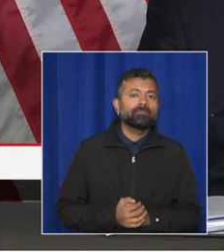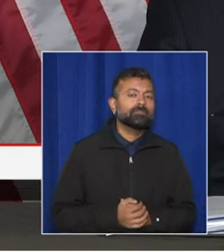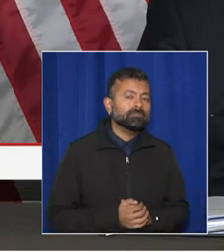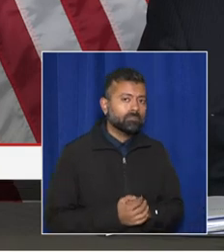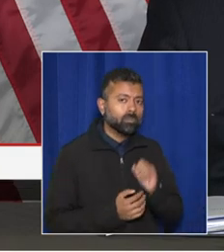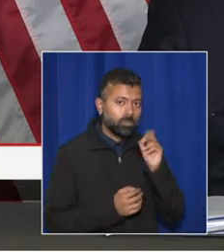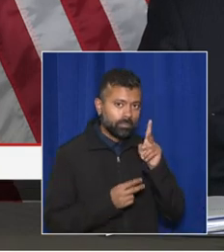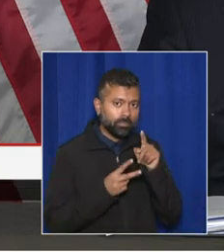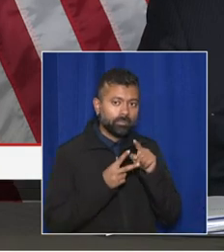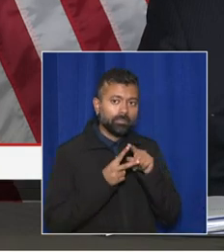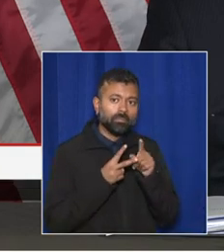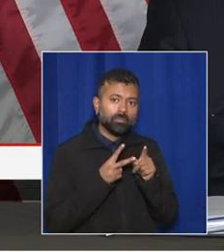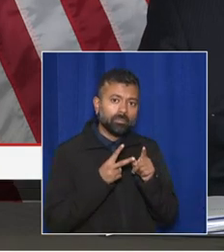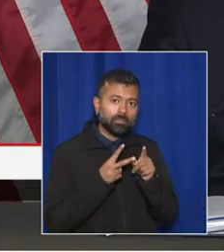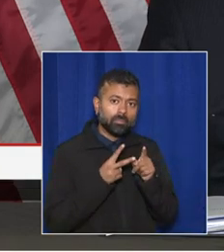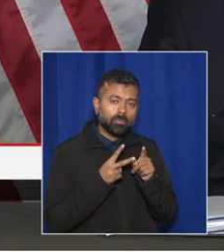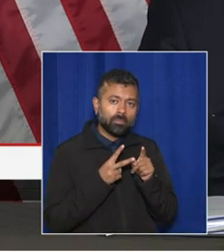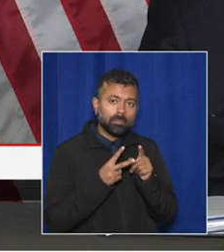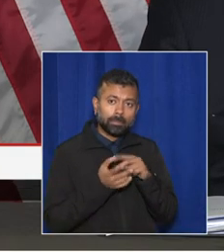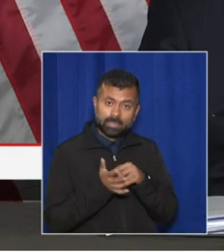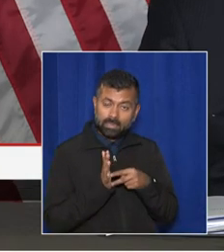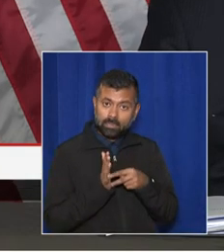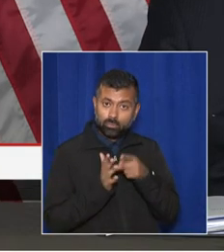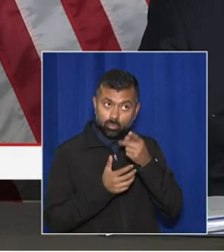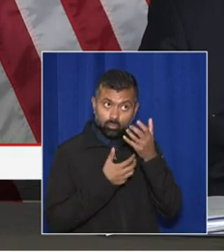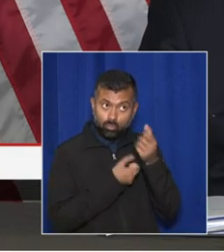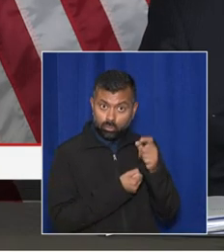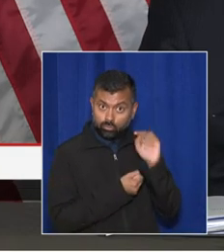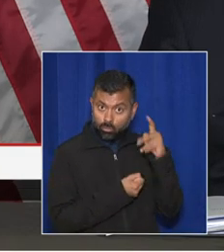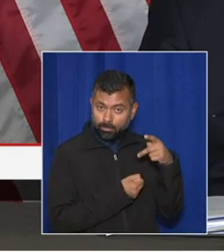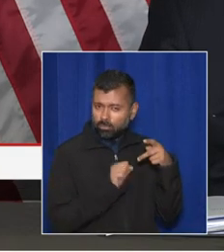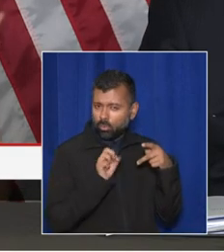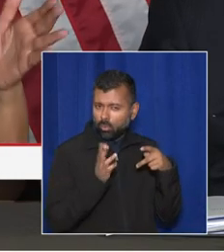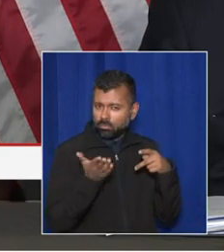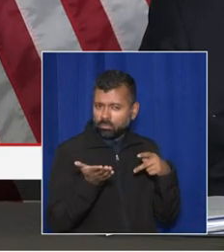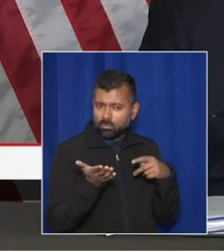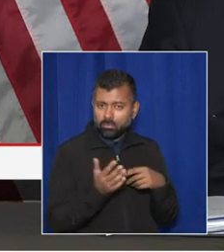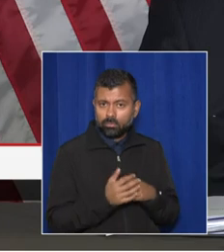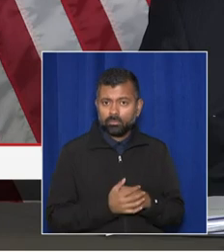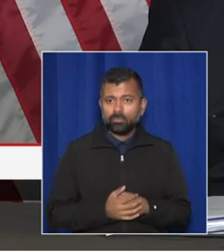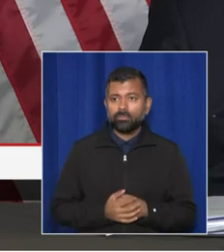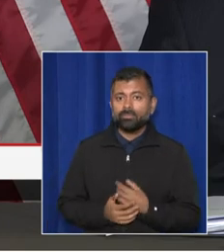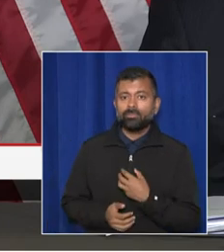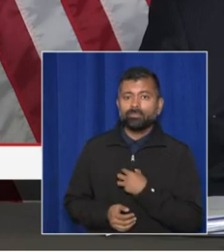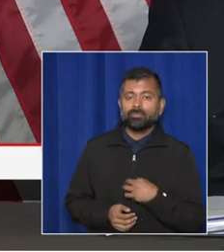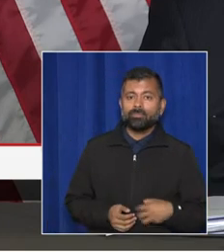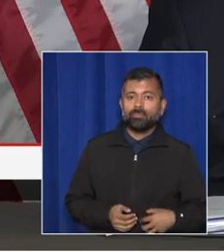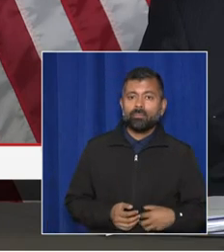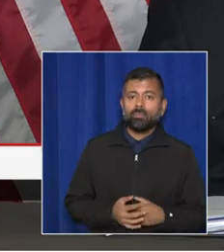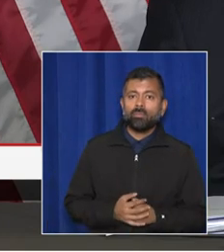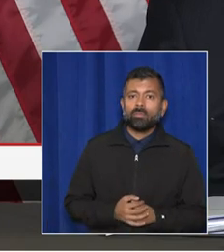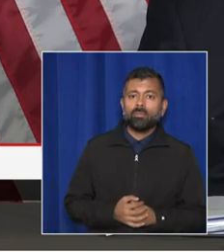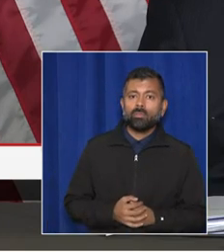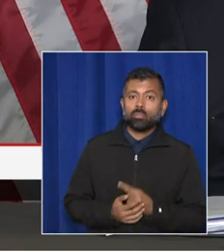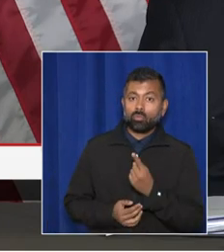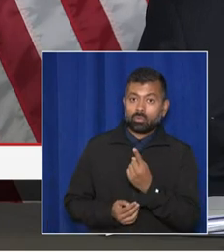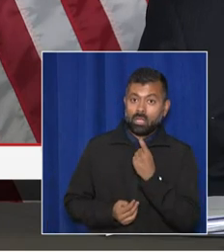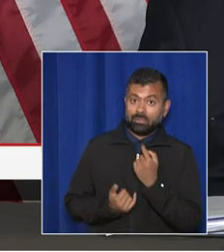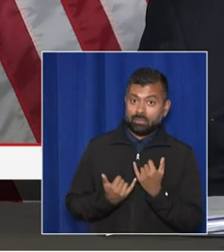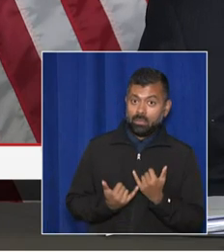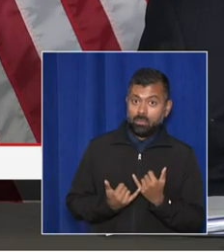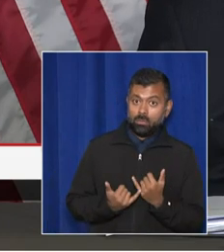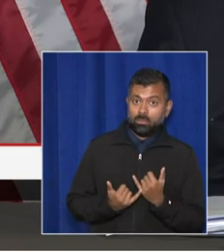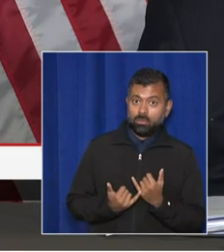him? This is what I know, and I only, you asked me that question today, it could be a different answer